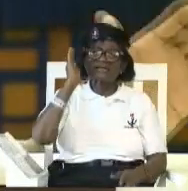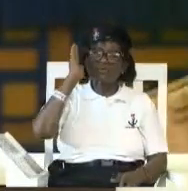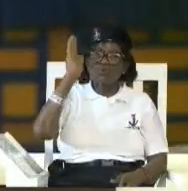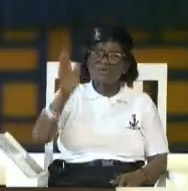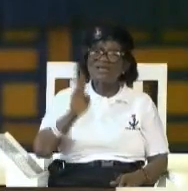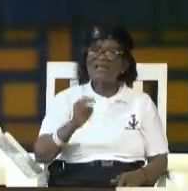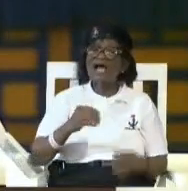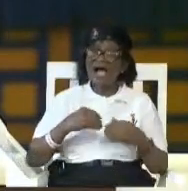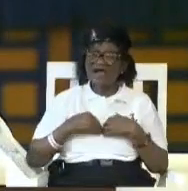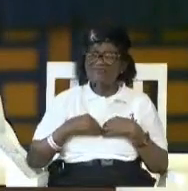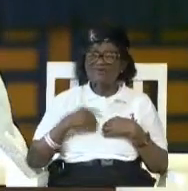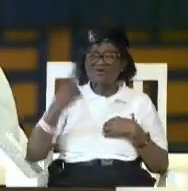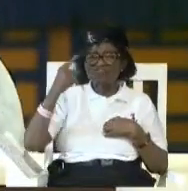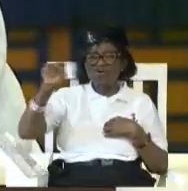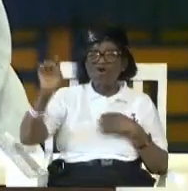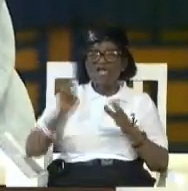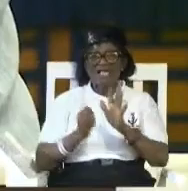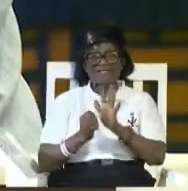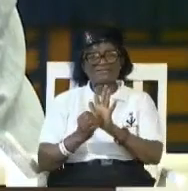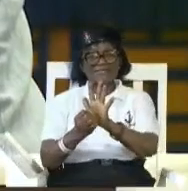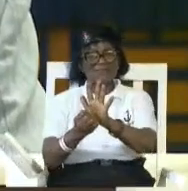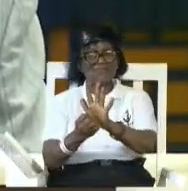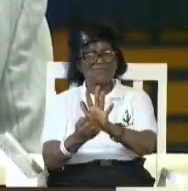For example,